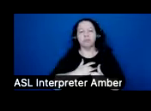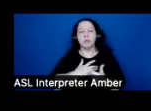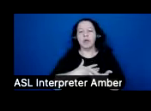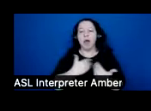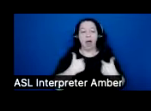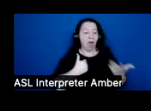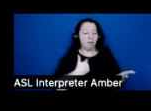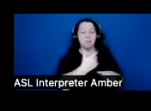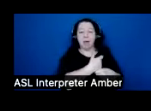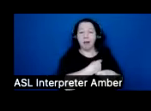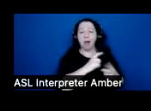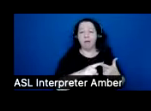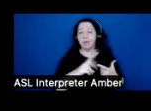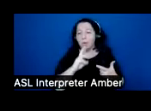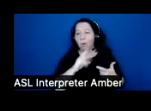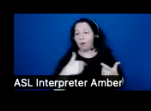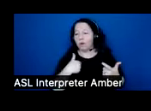my coffee, my water,